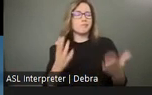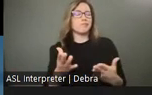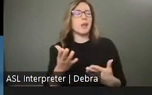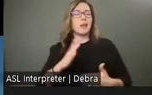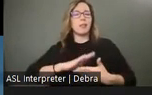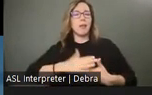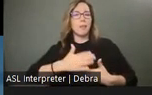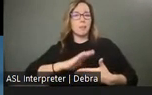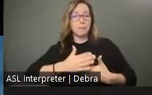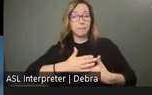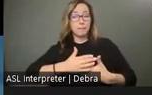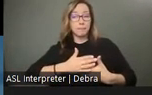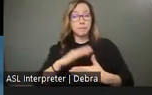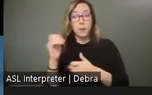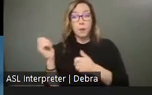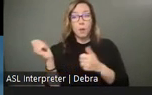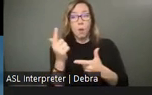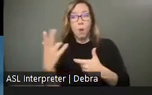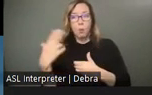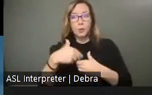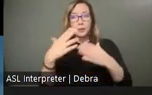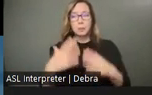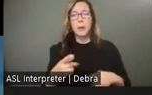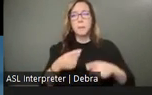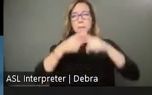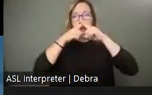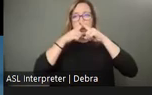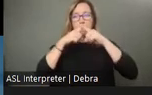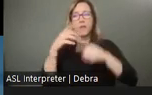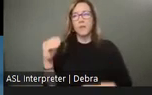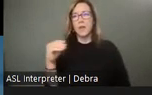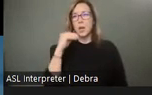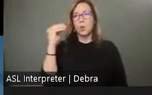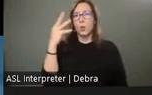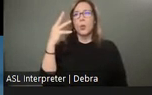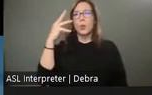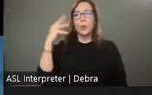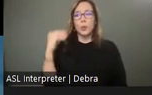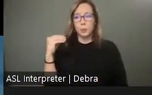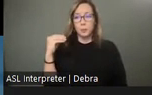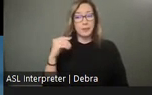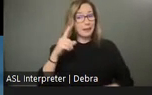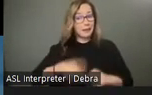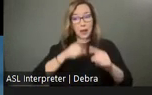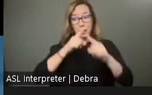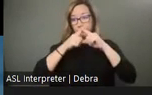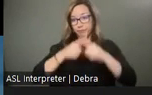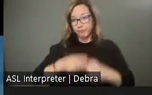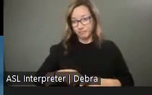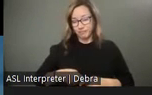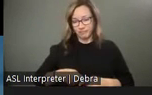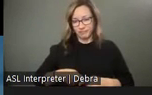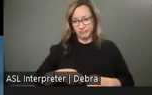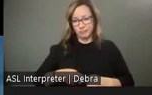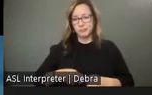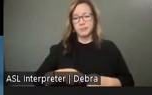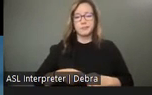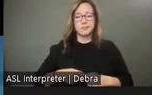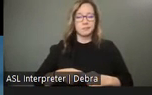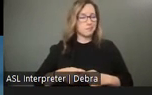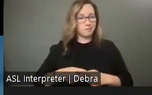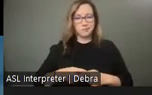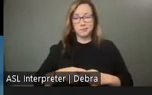All participants will be muted and will have video disabled. We will not be able to unmute any participants during this webinar.